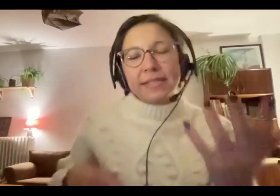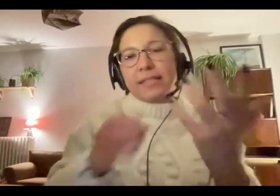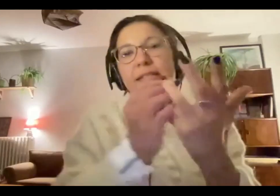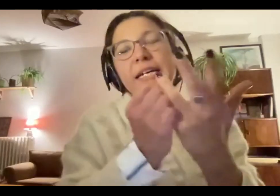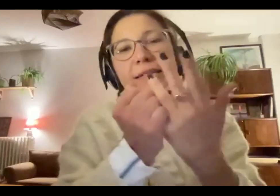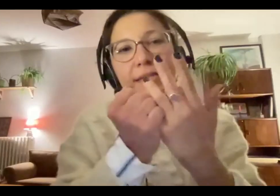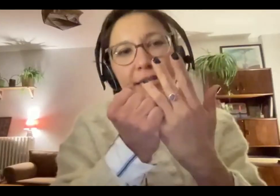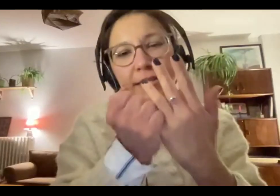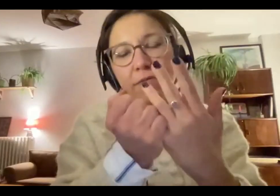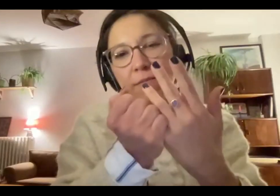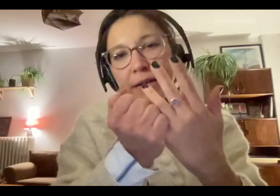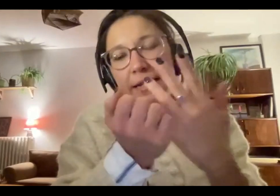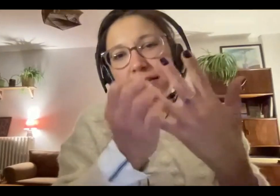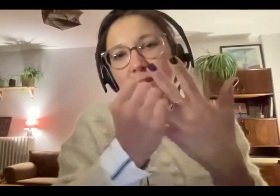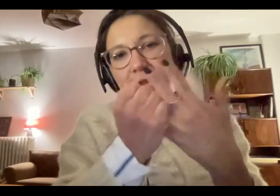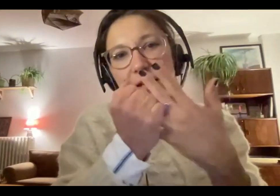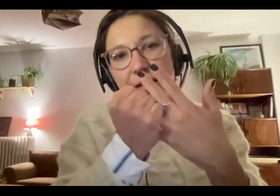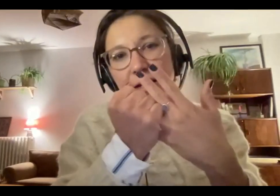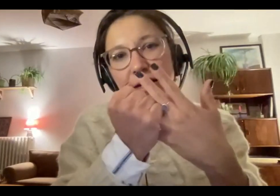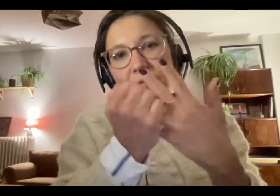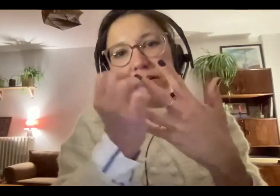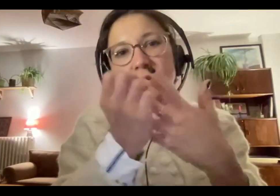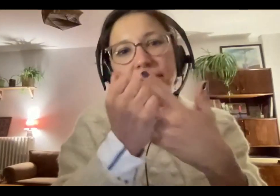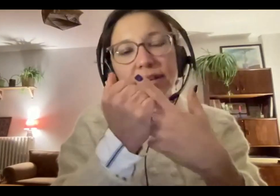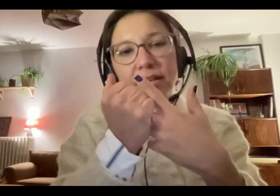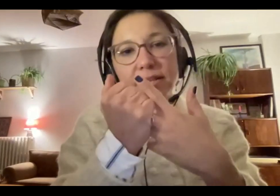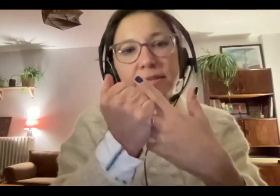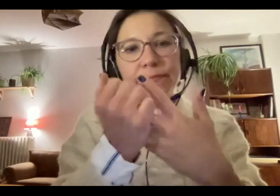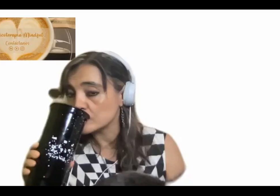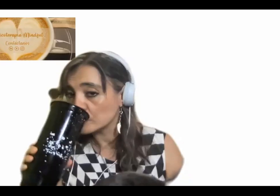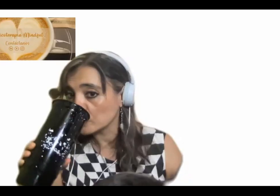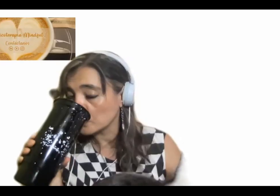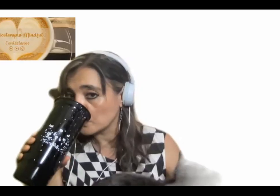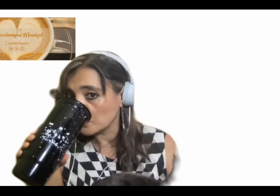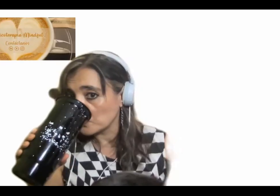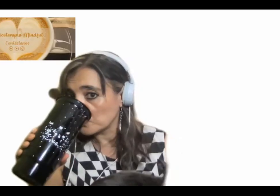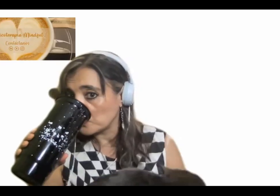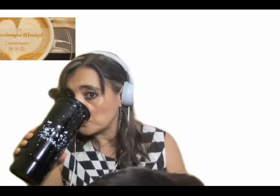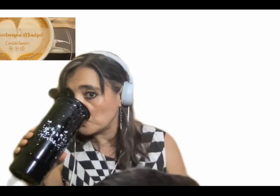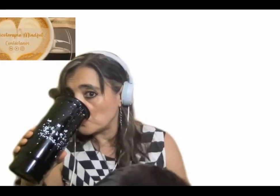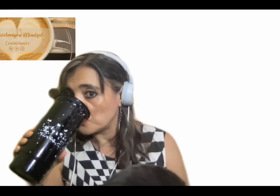This exercise that we made, mm-hmm. the one with the fingers. Yes.